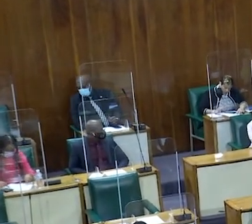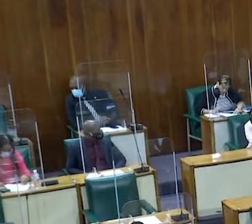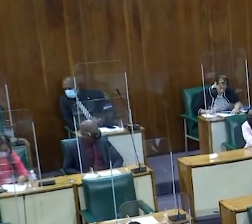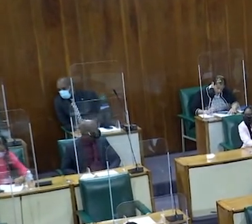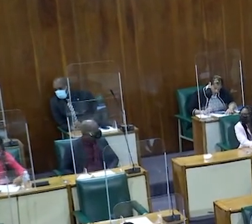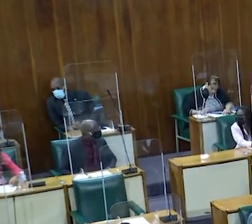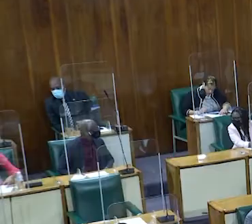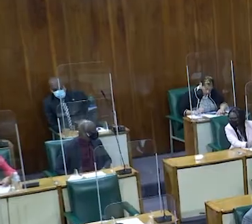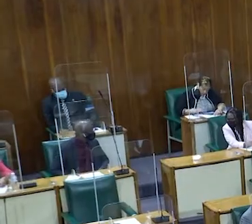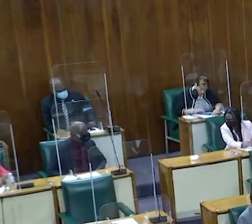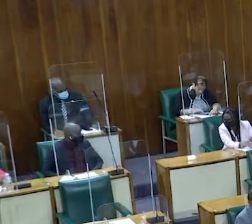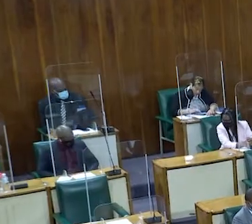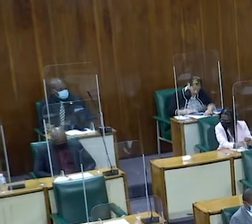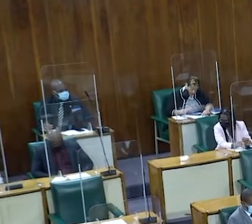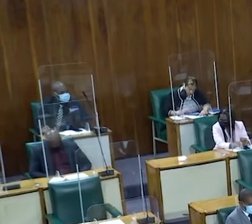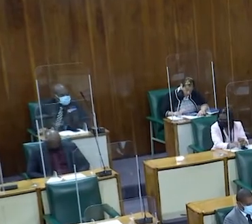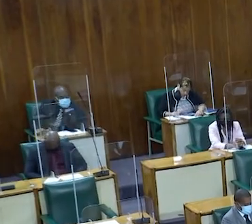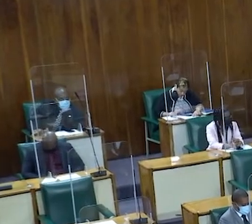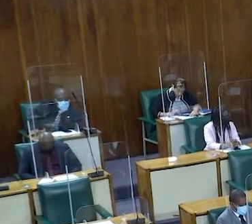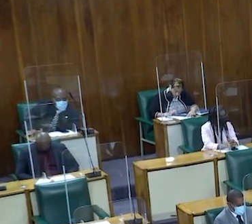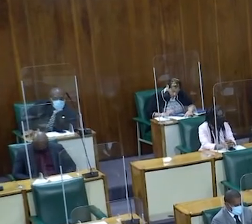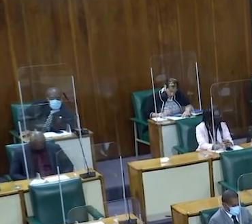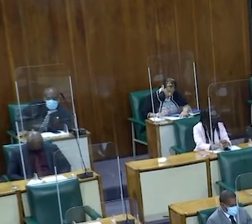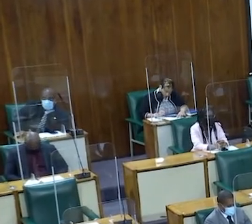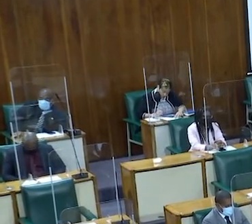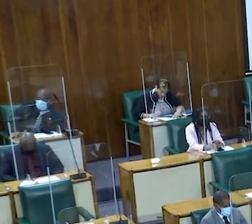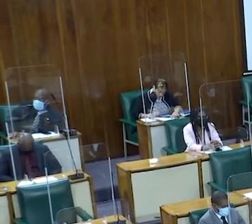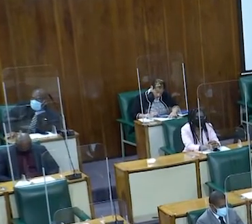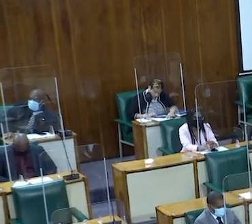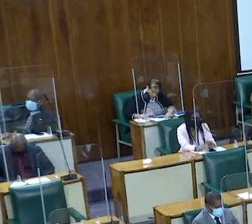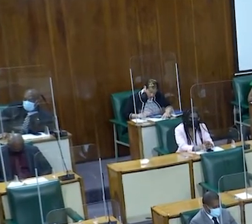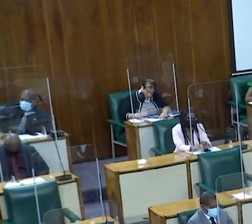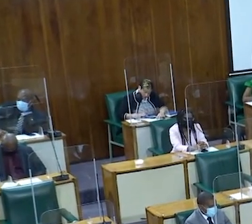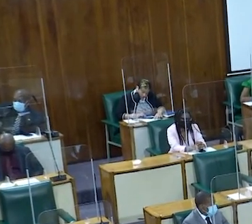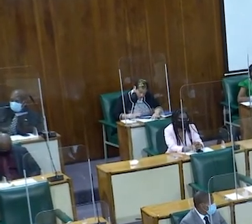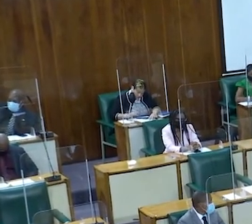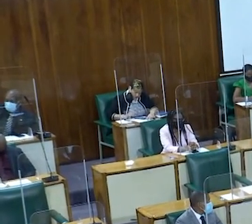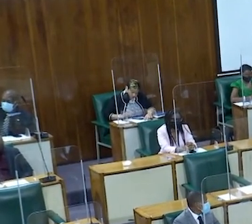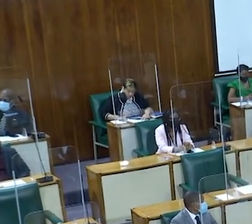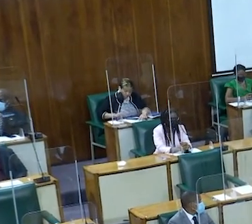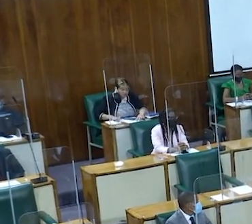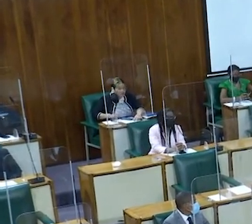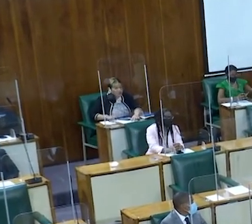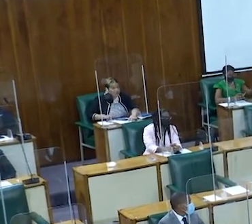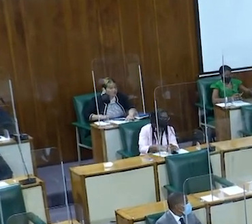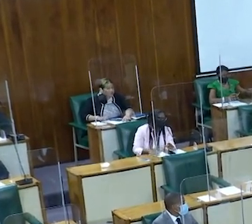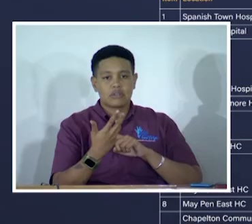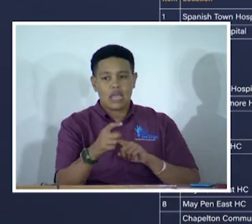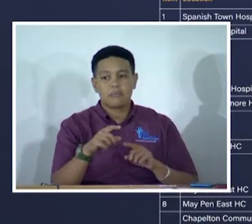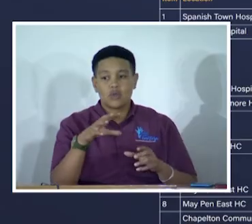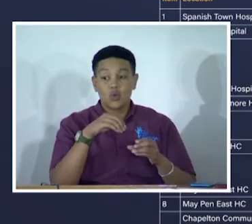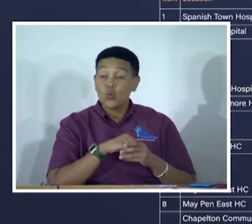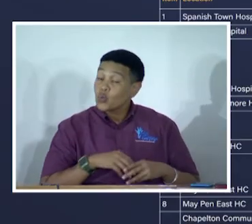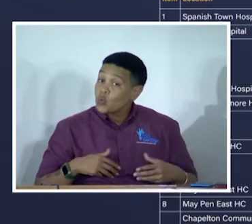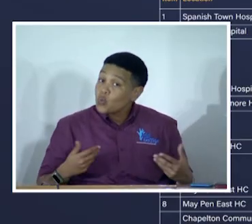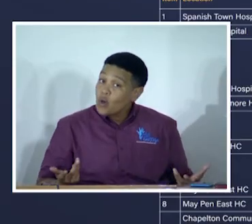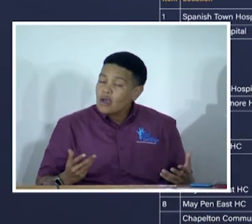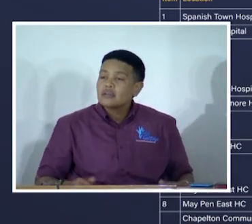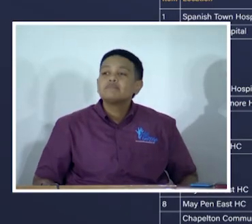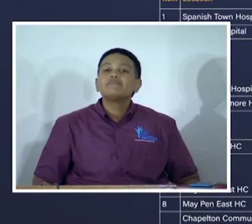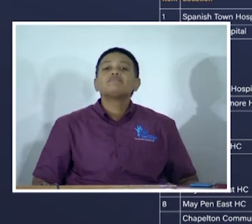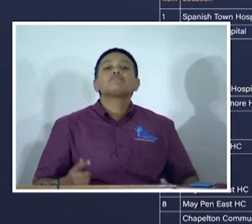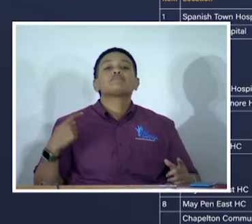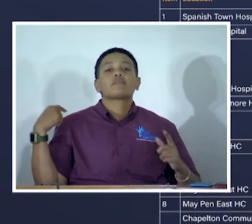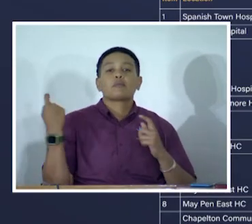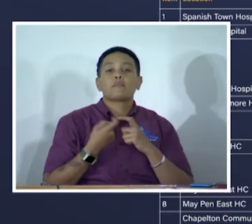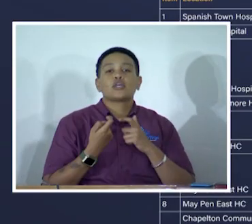and Wellness Minister Dr. Christopher Tufton said the next stage would be for the build-out of these facilities. These include, Madam Speaker, the